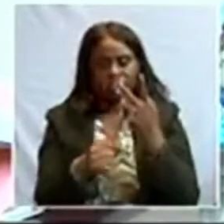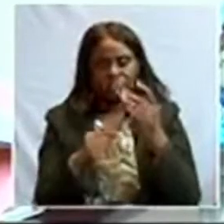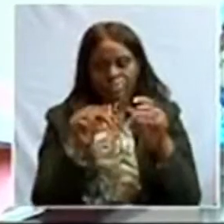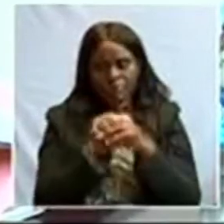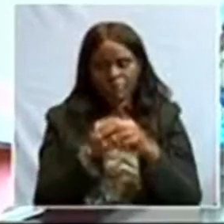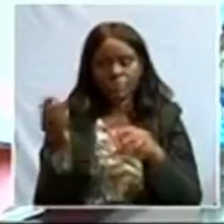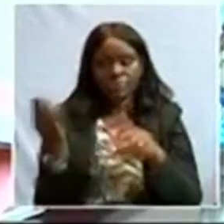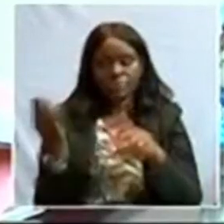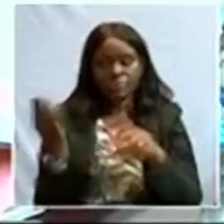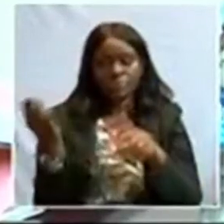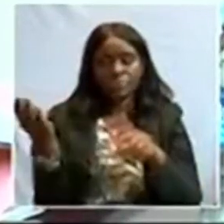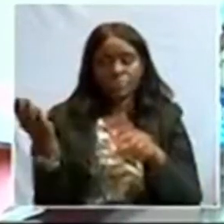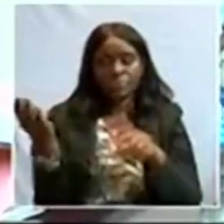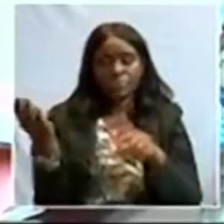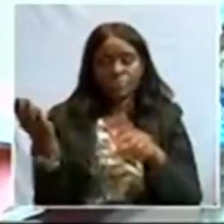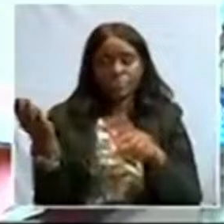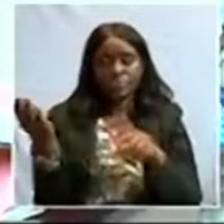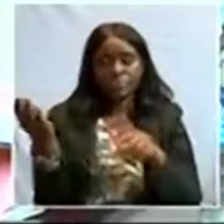view of,